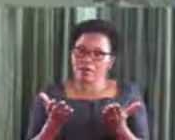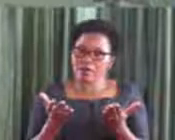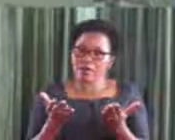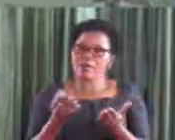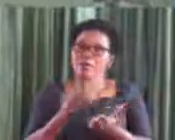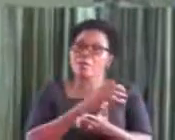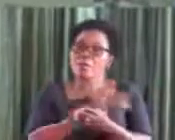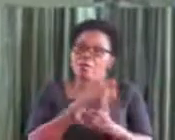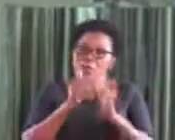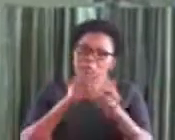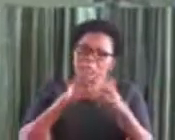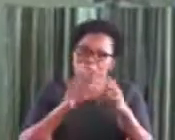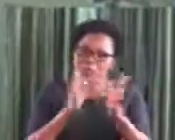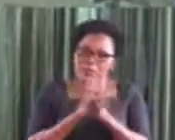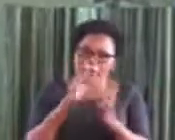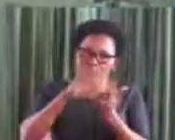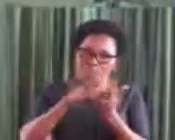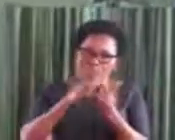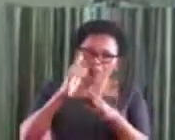beginning.